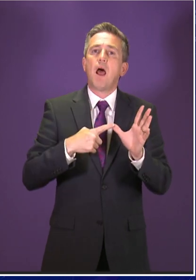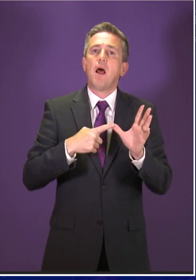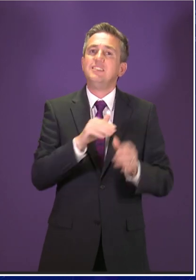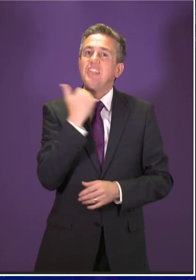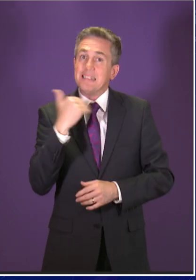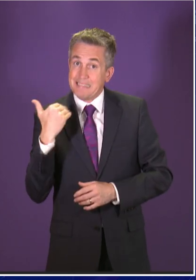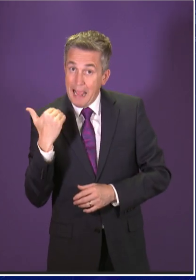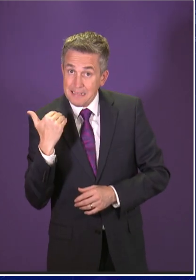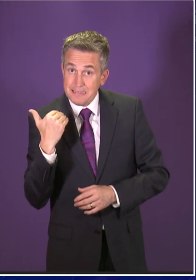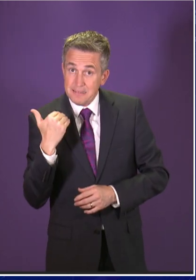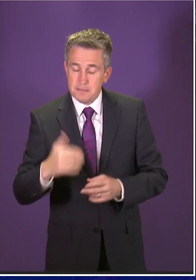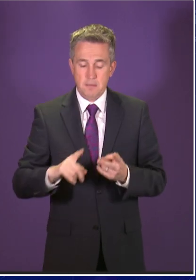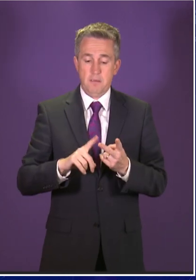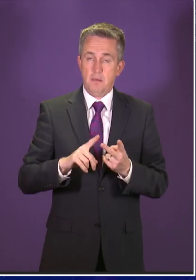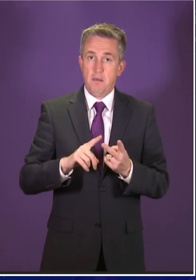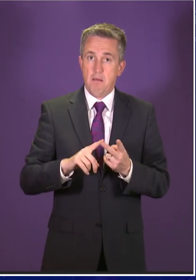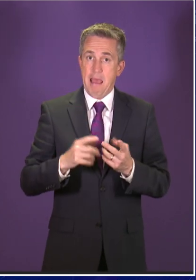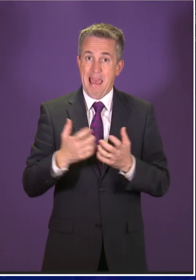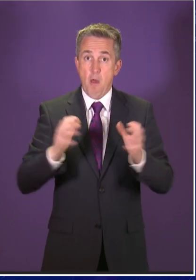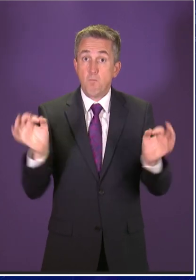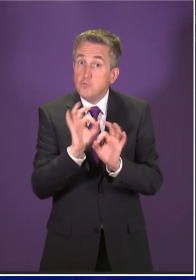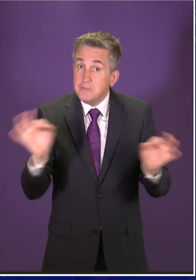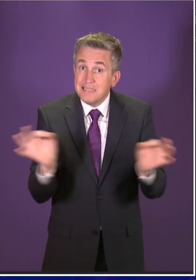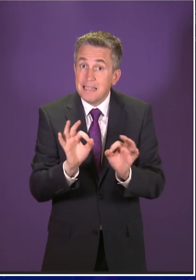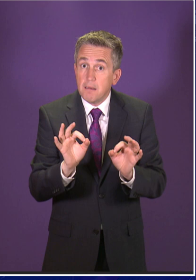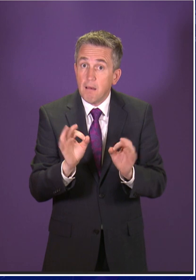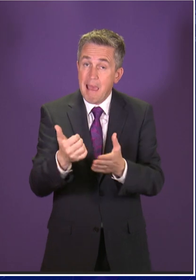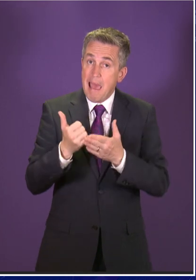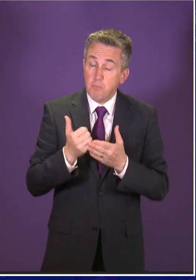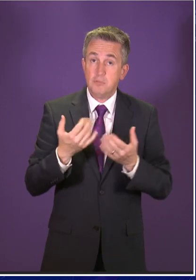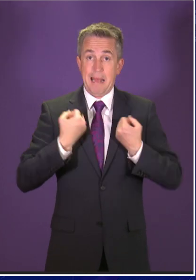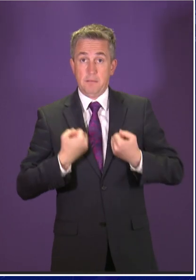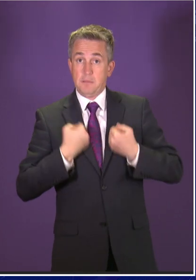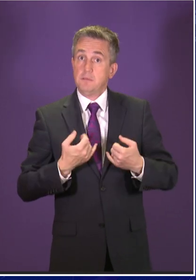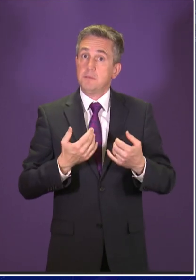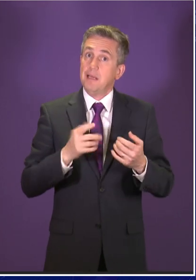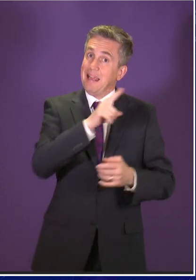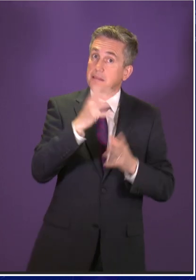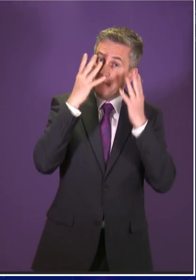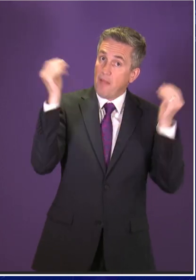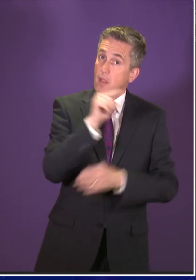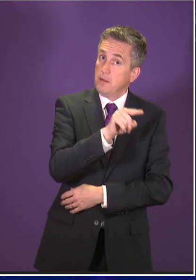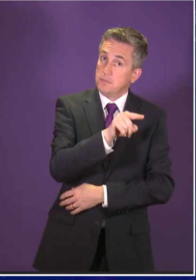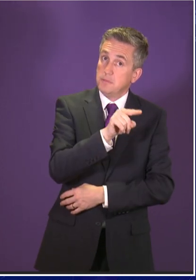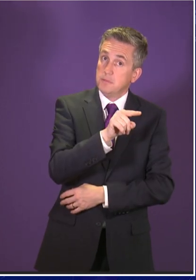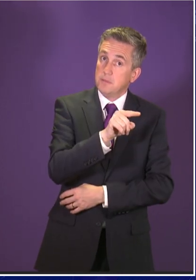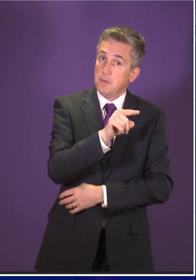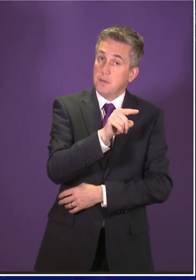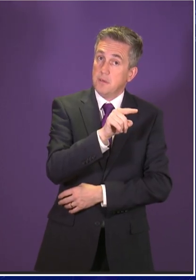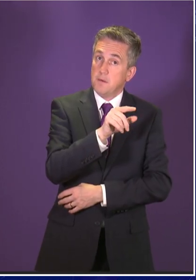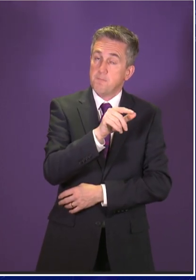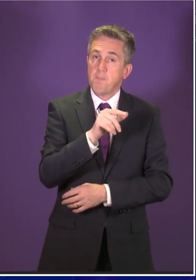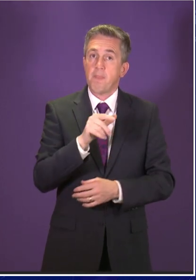And we'll hear about the use of music to treat chronic illness in the Netherlands. Now, obviously, not every specific example is